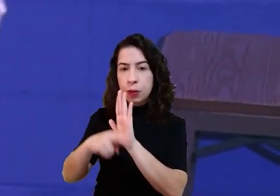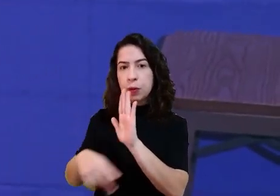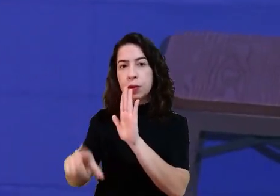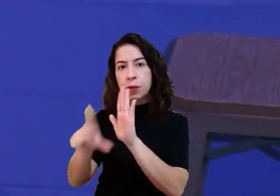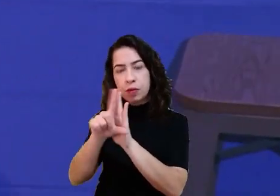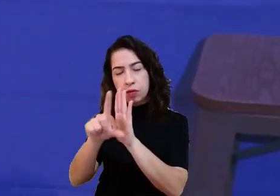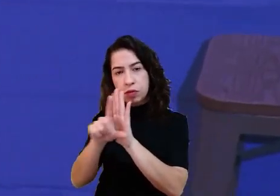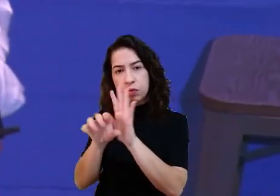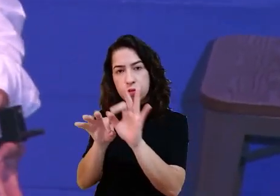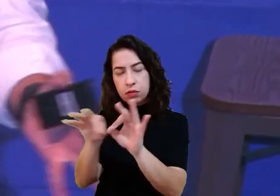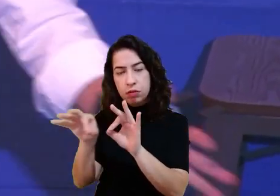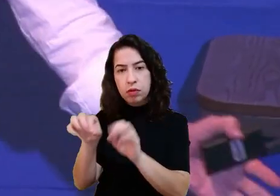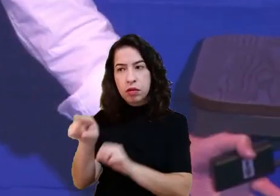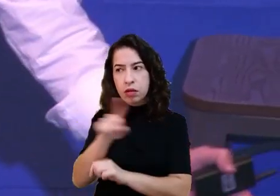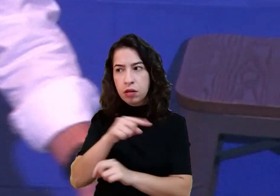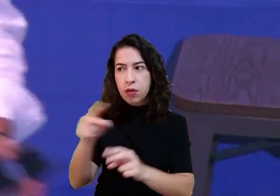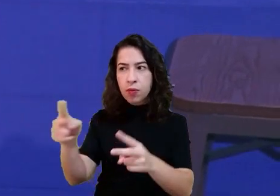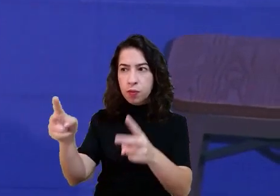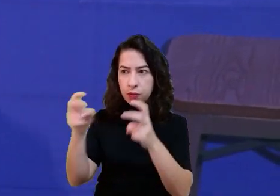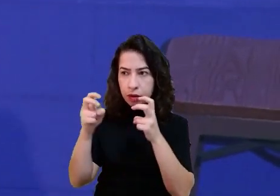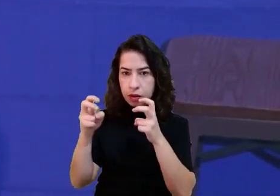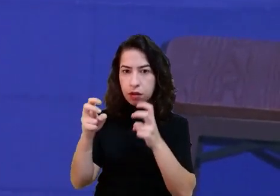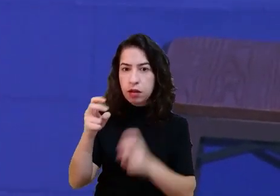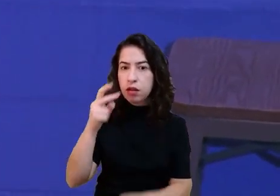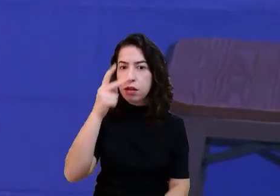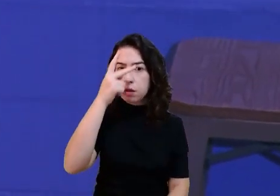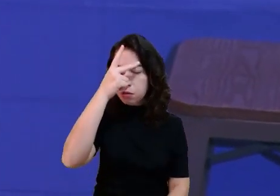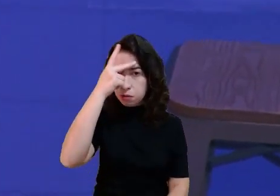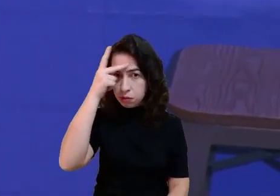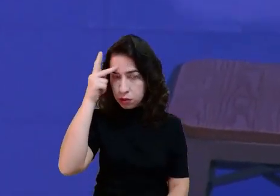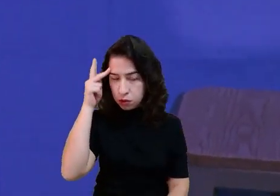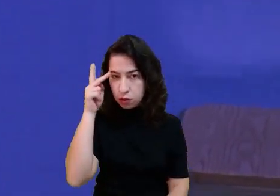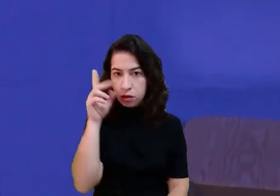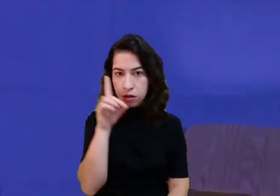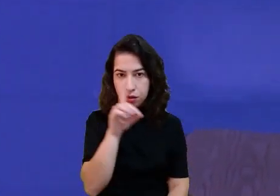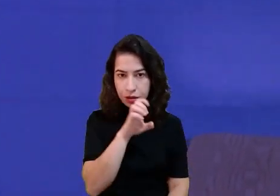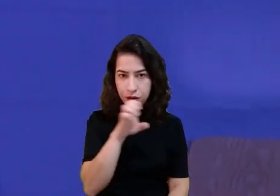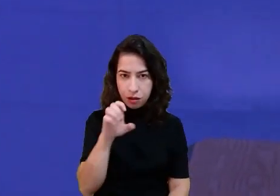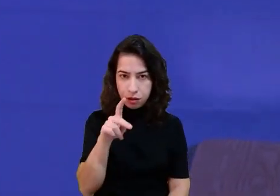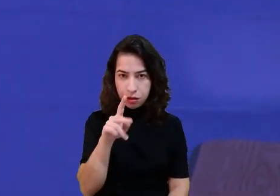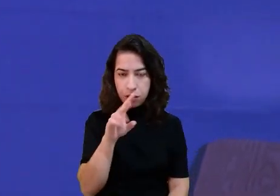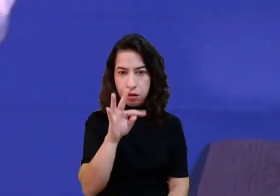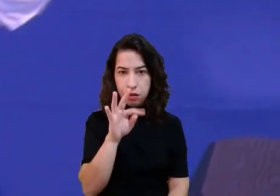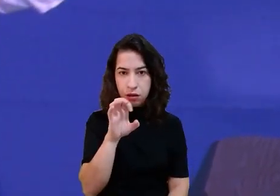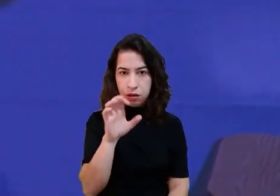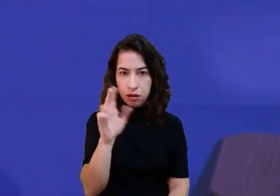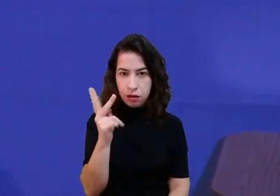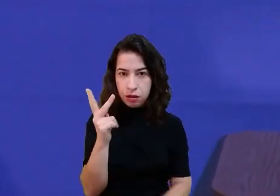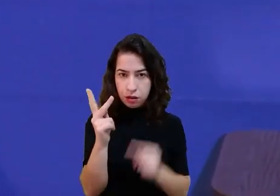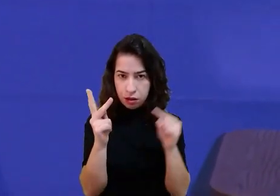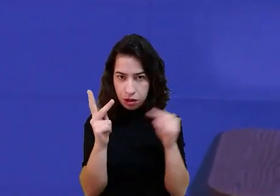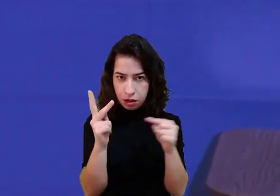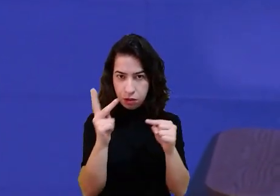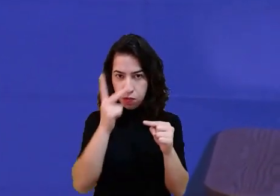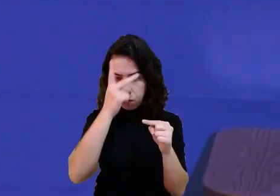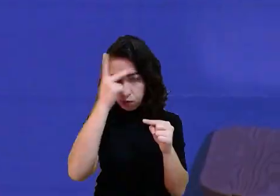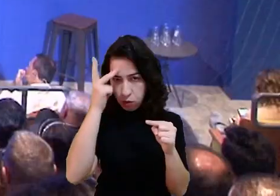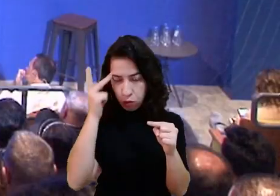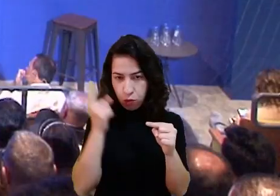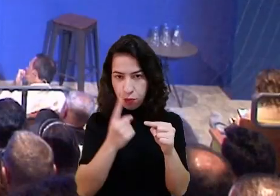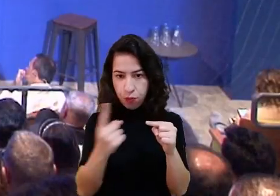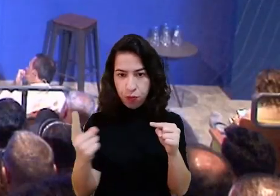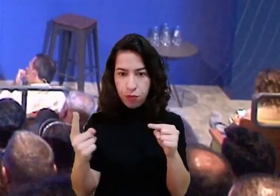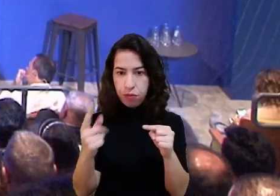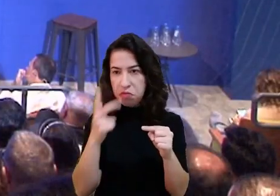regulation. We start to realize that people for deep tech is needed. And these guys in deep tech, it's not